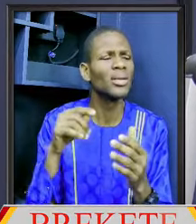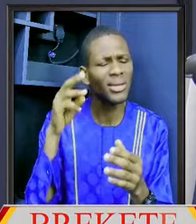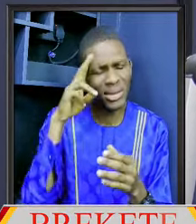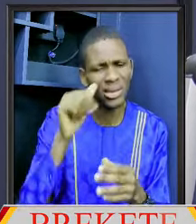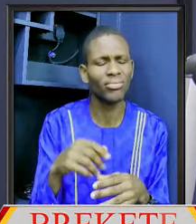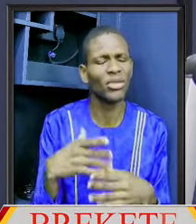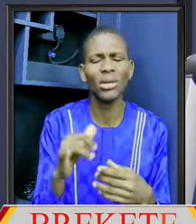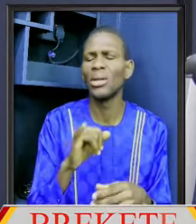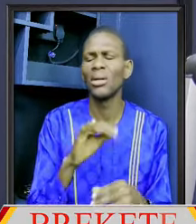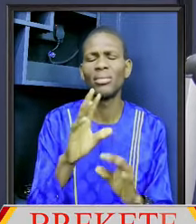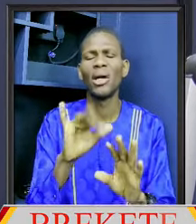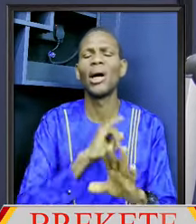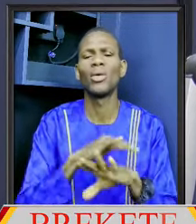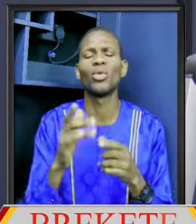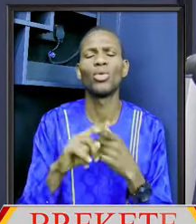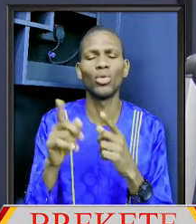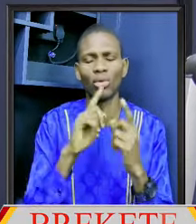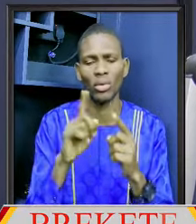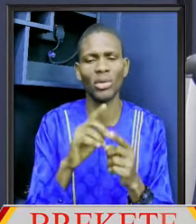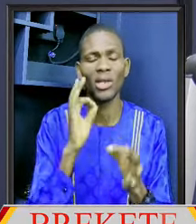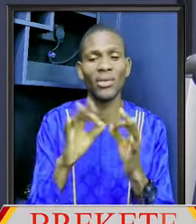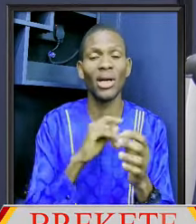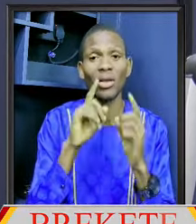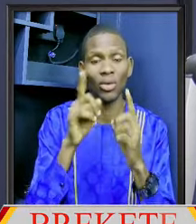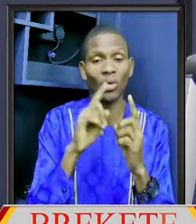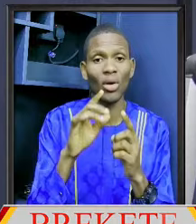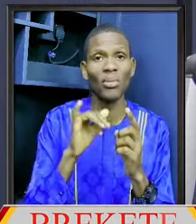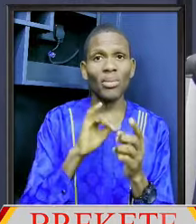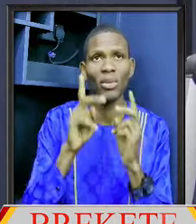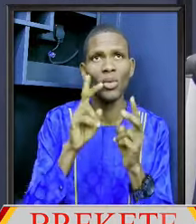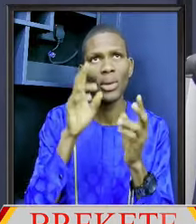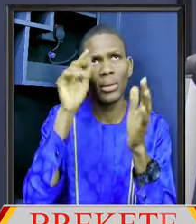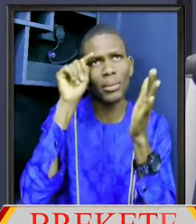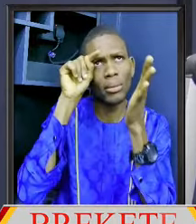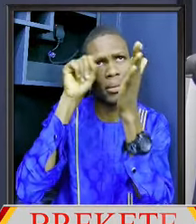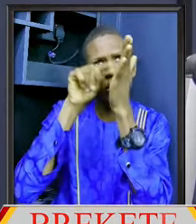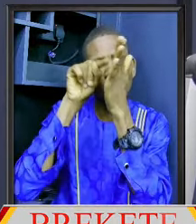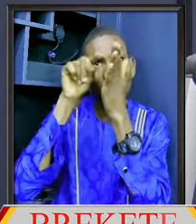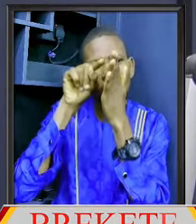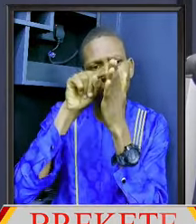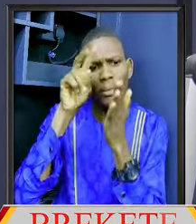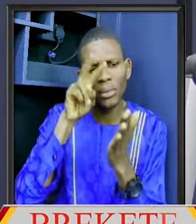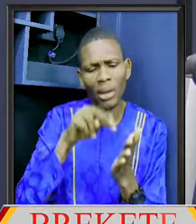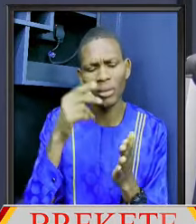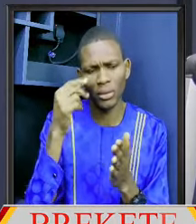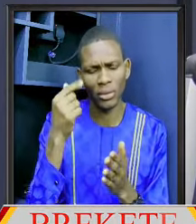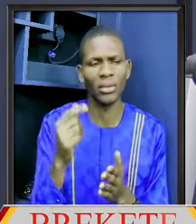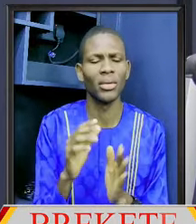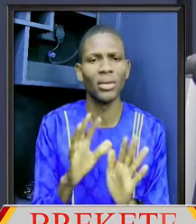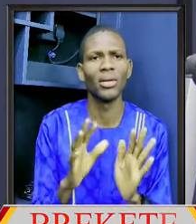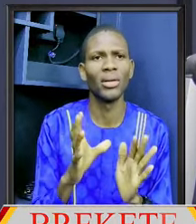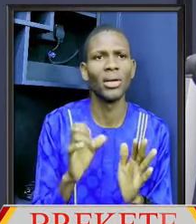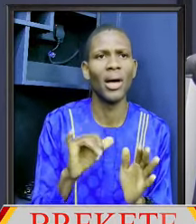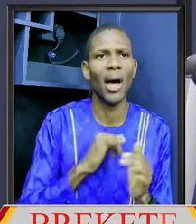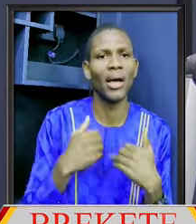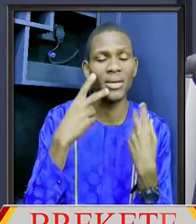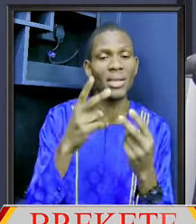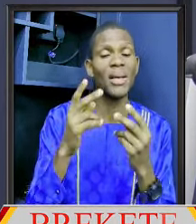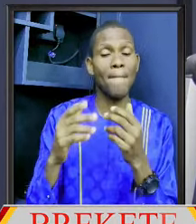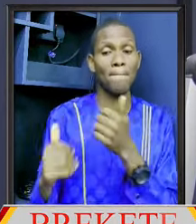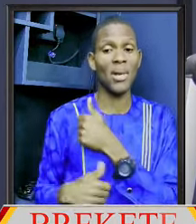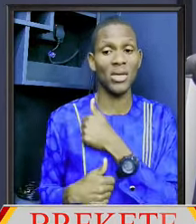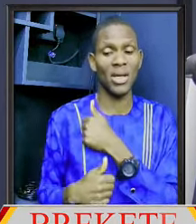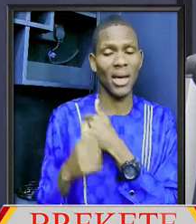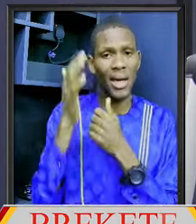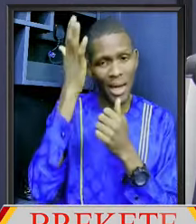one talk. If I talk now, people go narrow and down to say Nahim be that. But when I know say for my age, I don't see military heads of